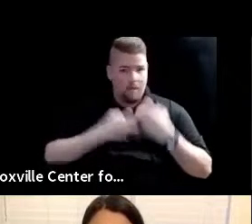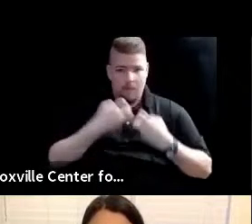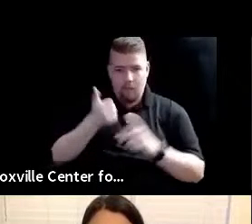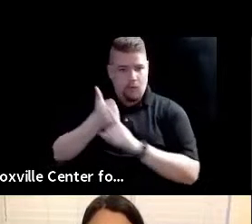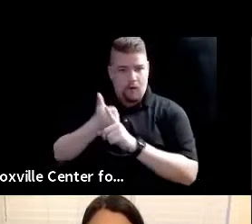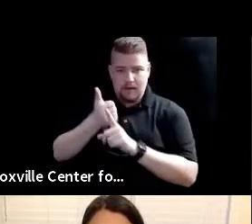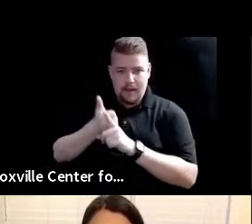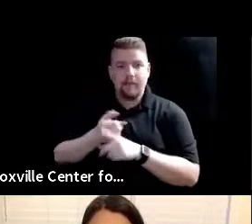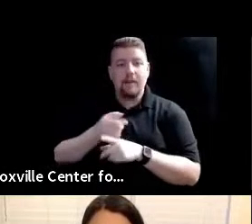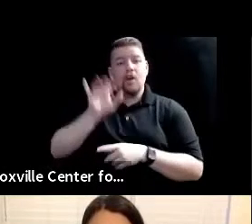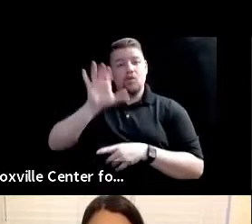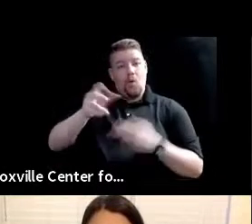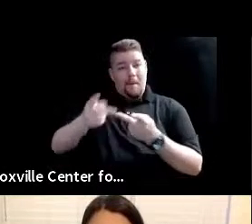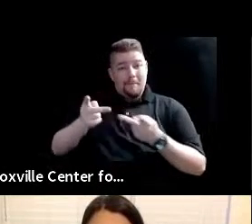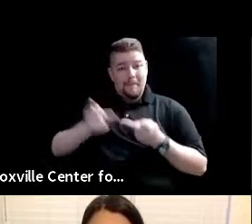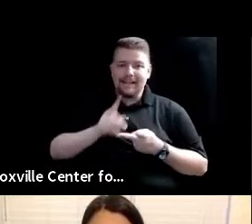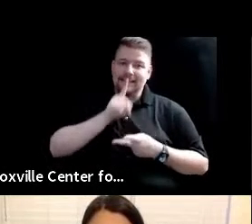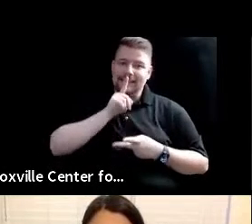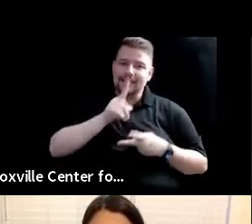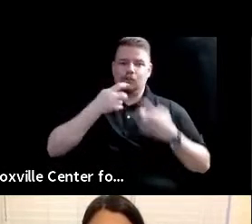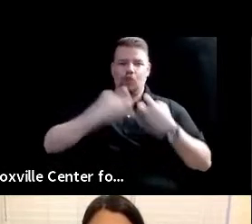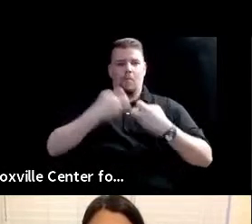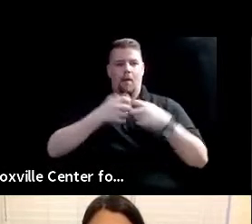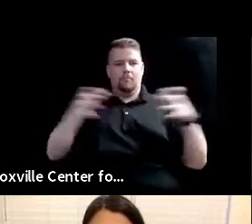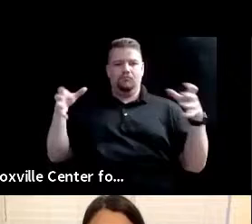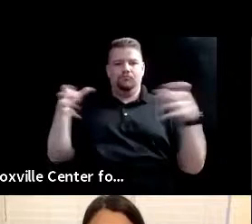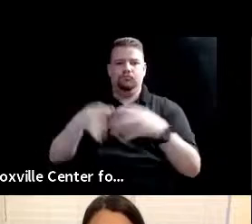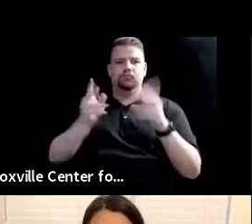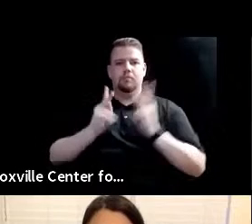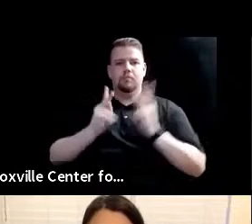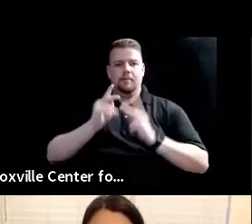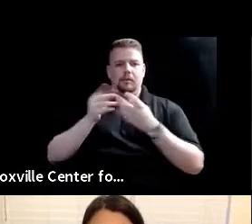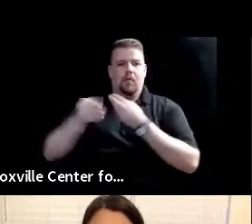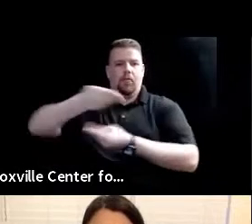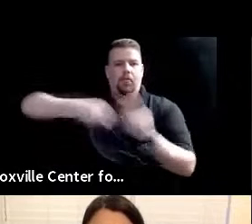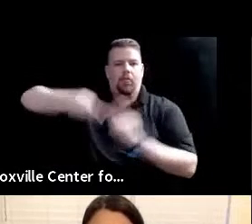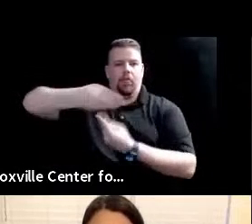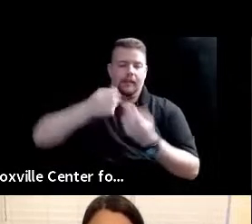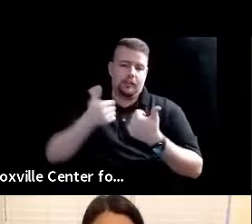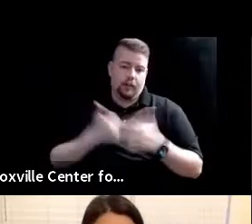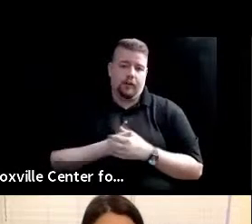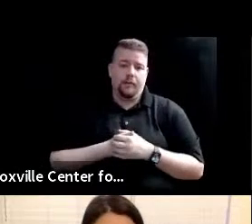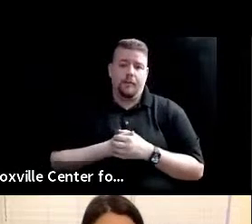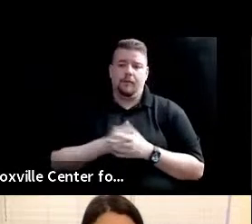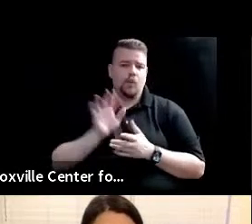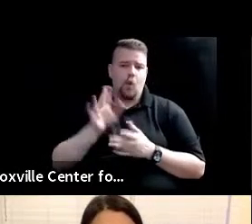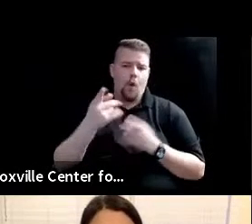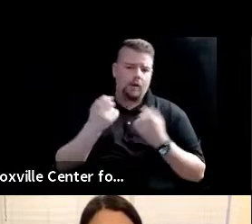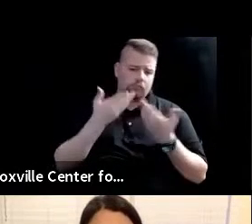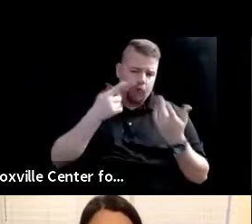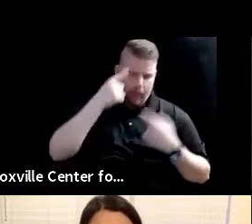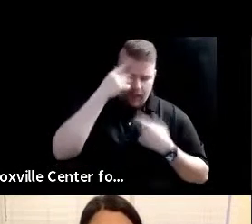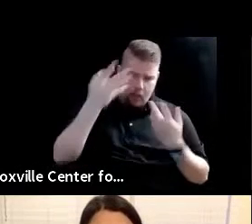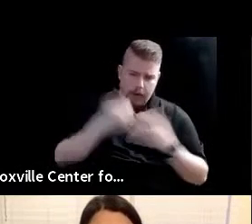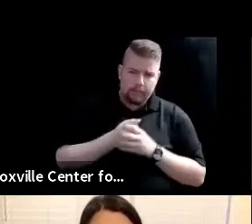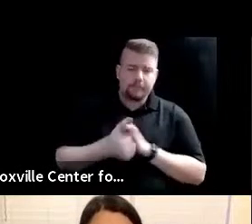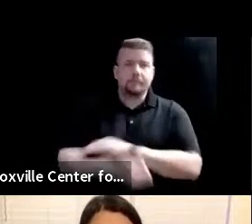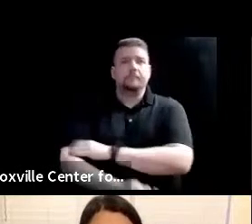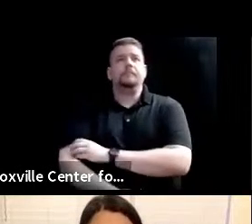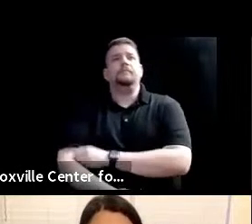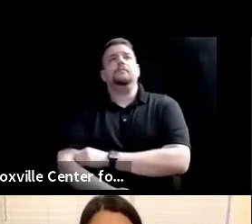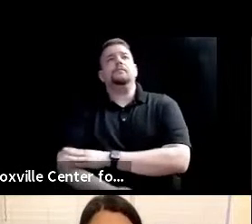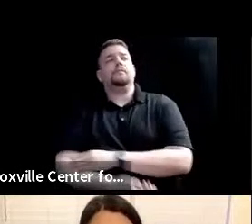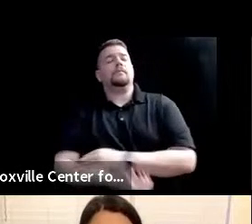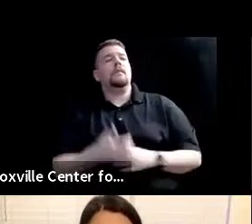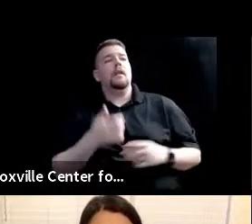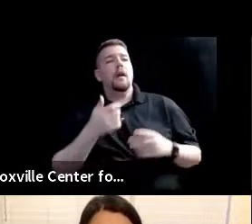for the problem. So I'd like your input. I would suggest, I have heard of